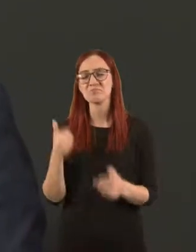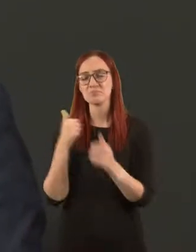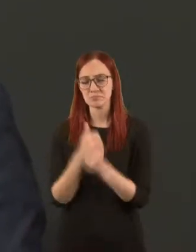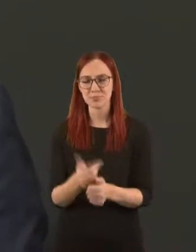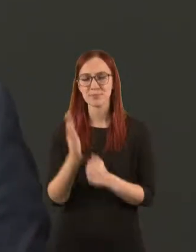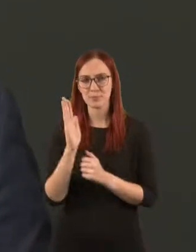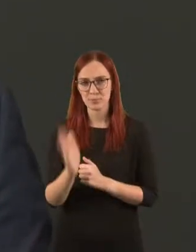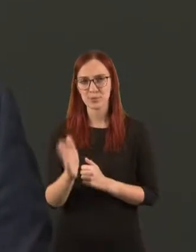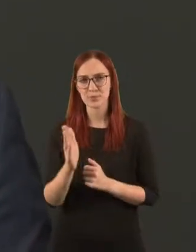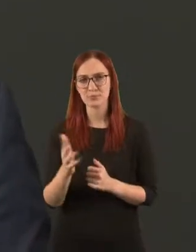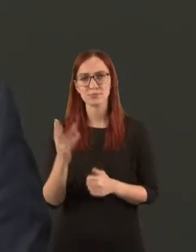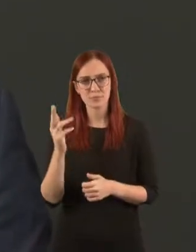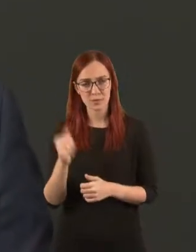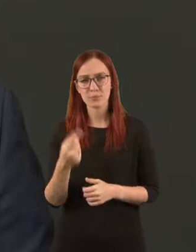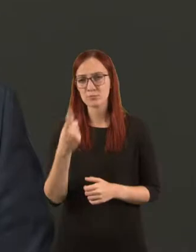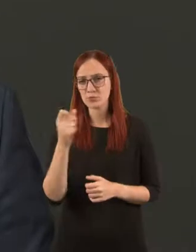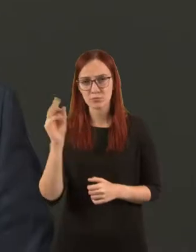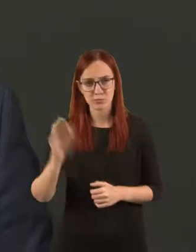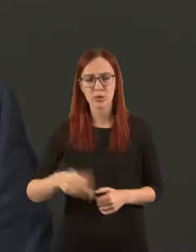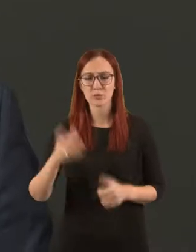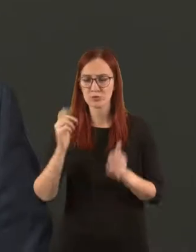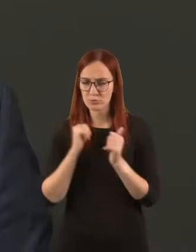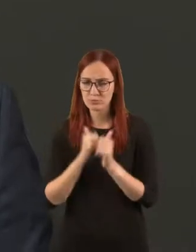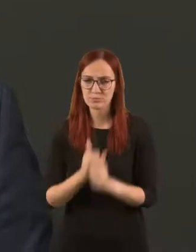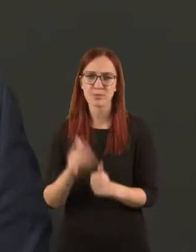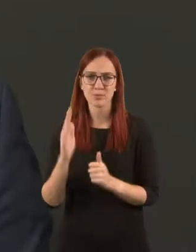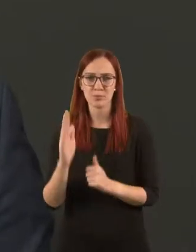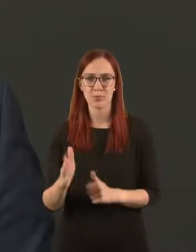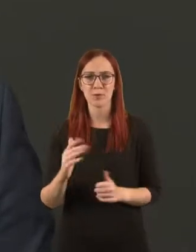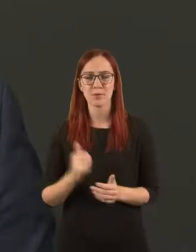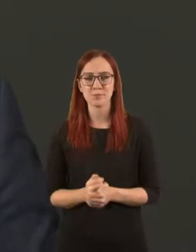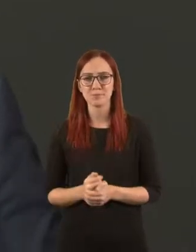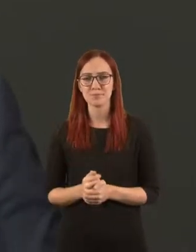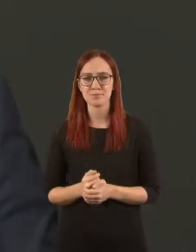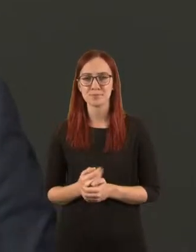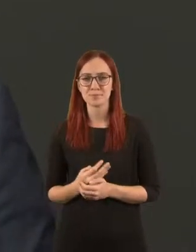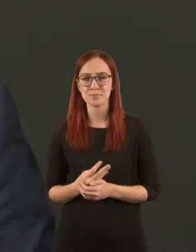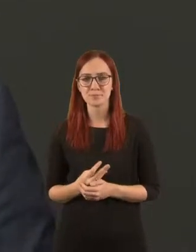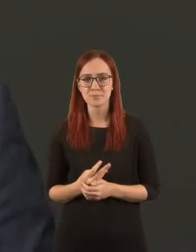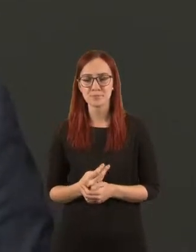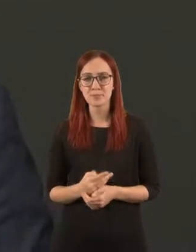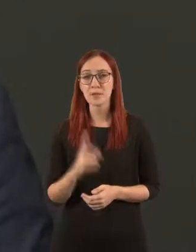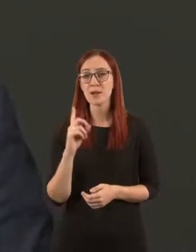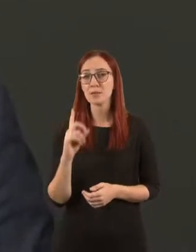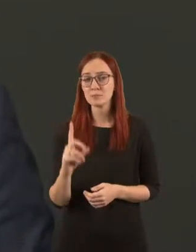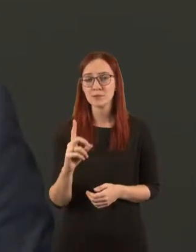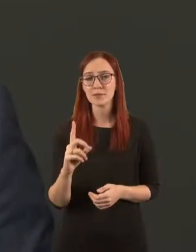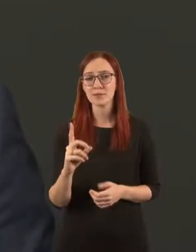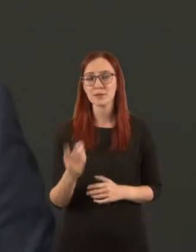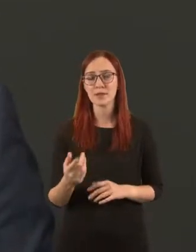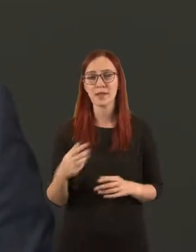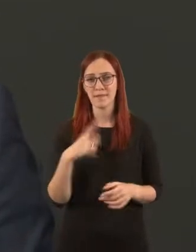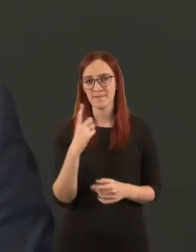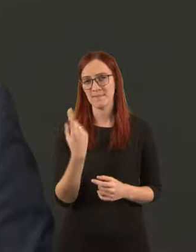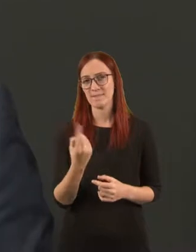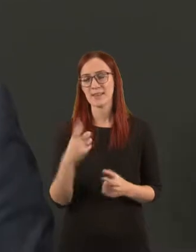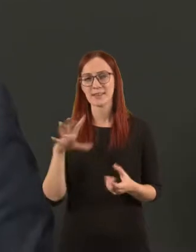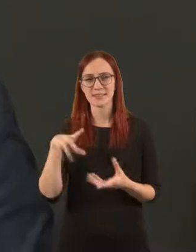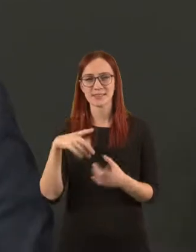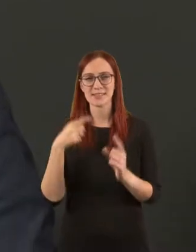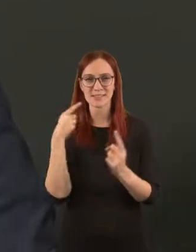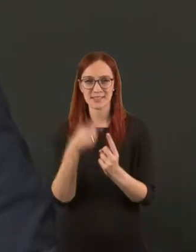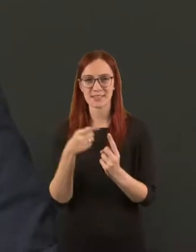laikysimės. Actually, I'm 100% behind converting the freights onto